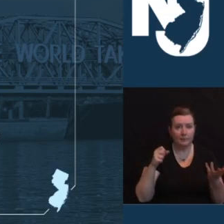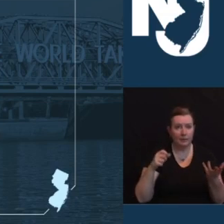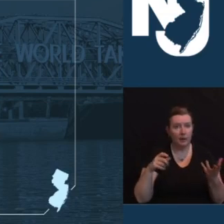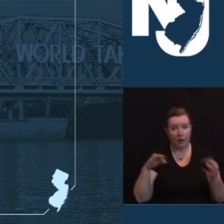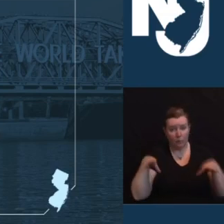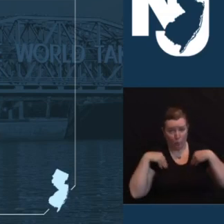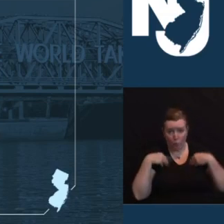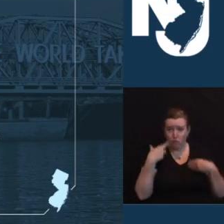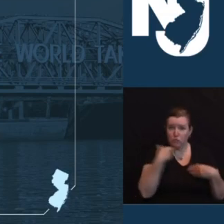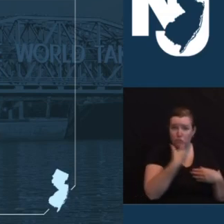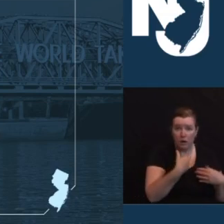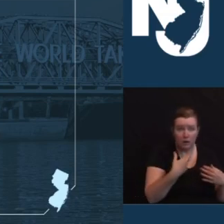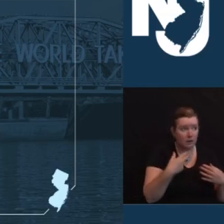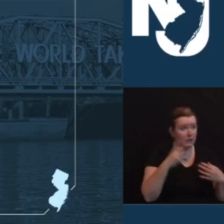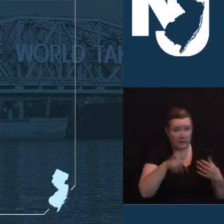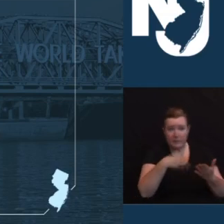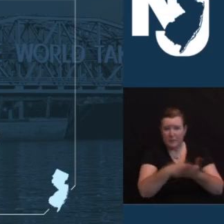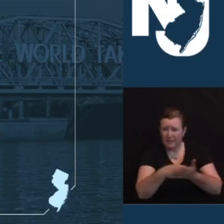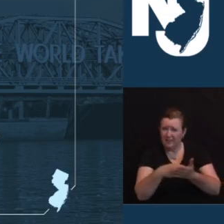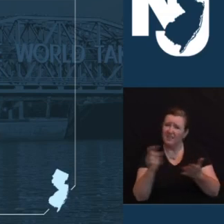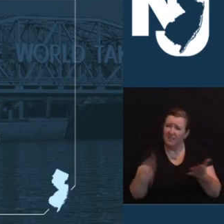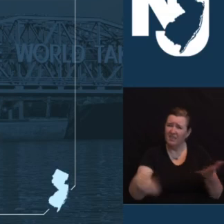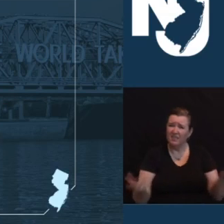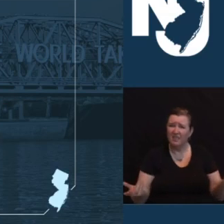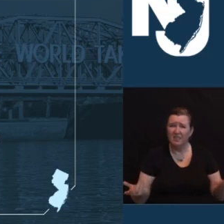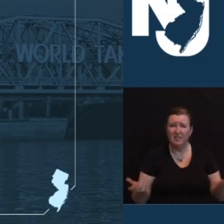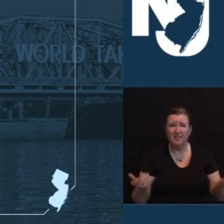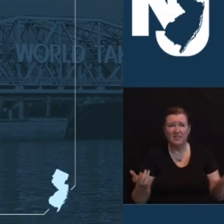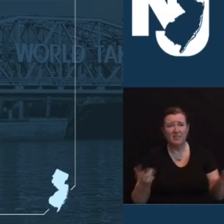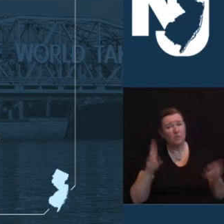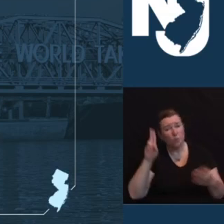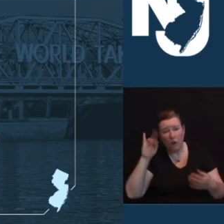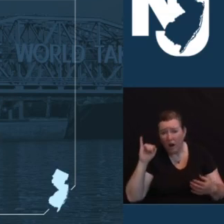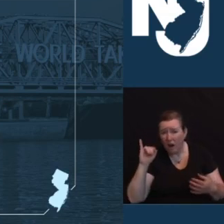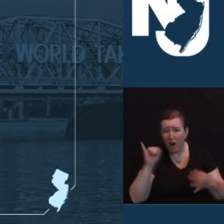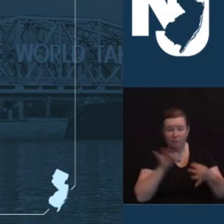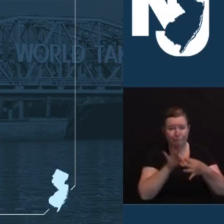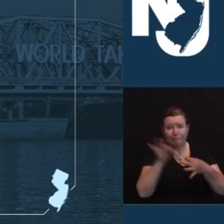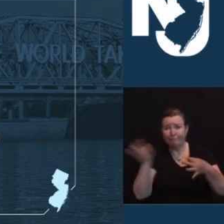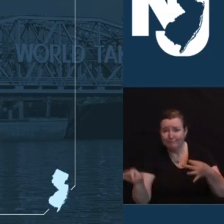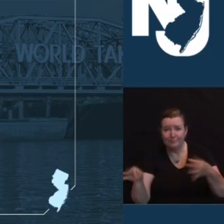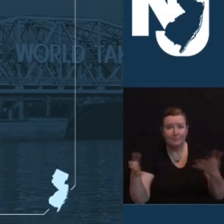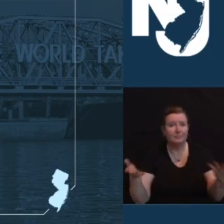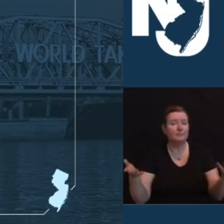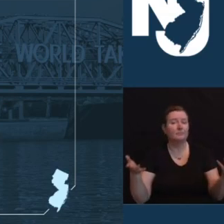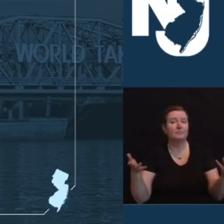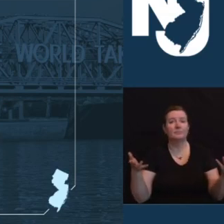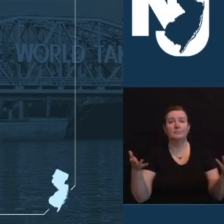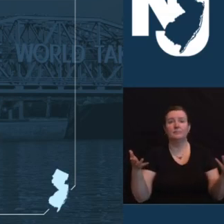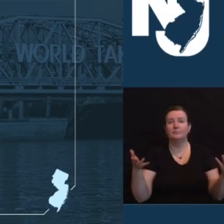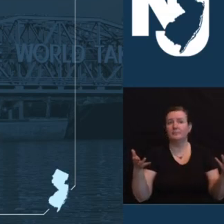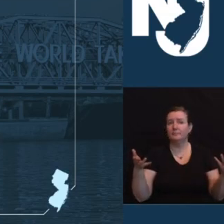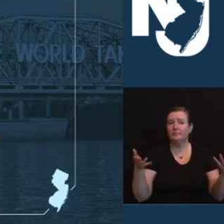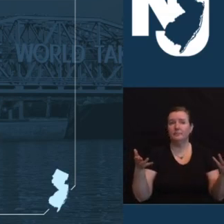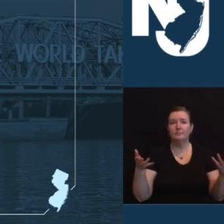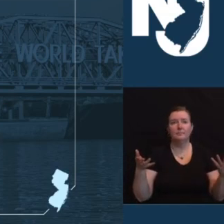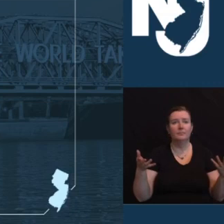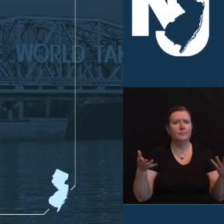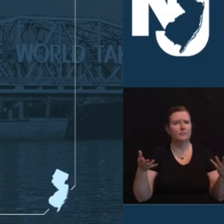need it? Unemployment insurance and extending. If we only had been able to extend that, and we still can, by the way,